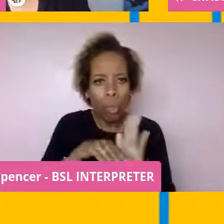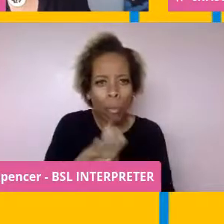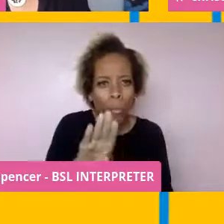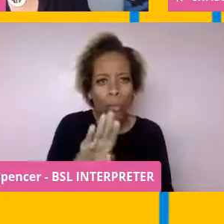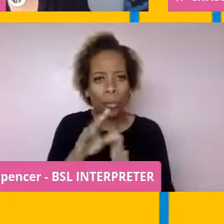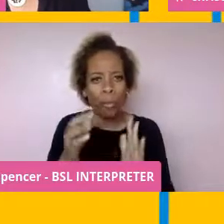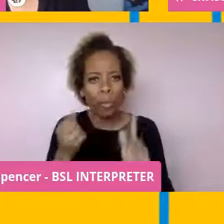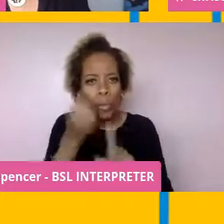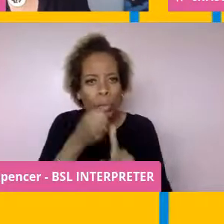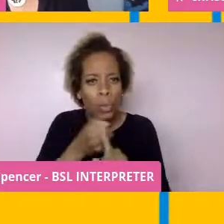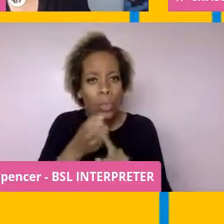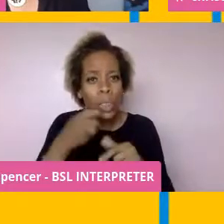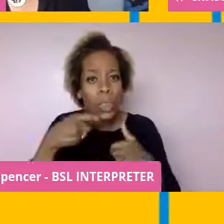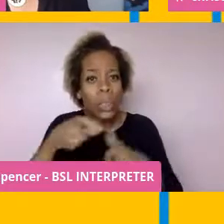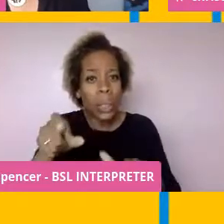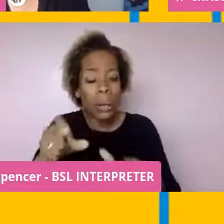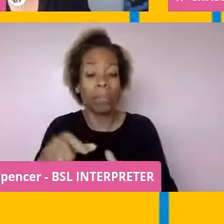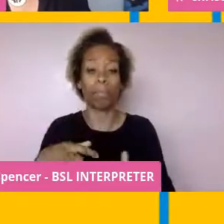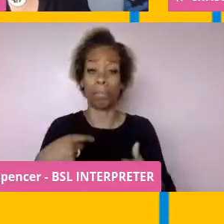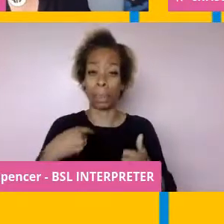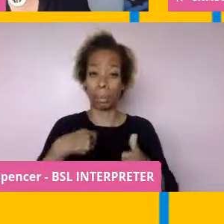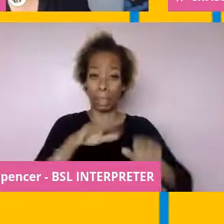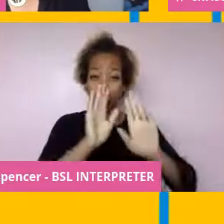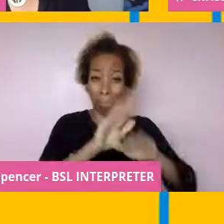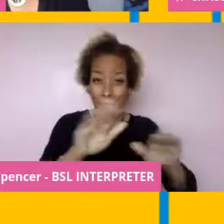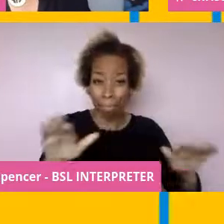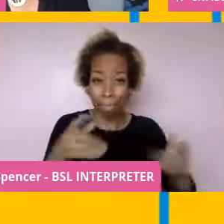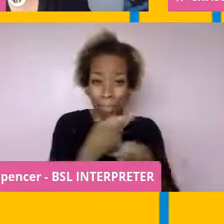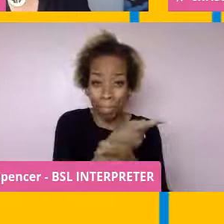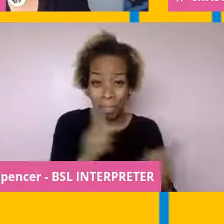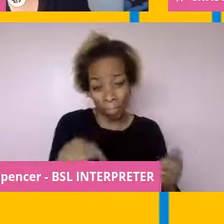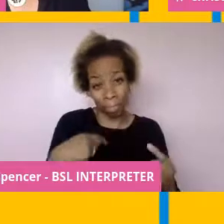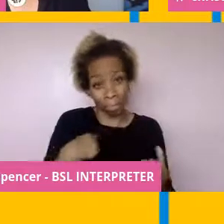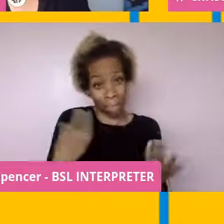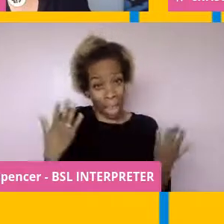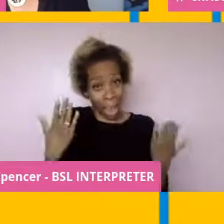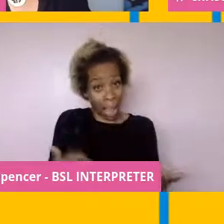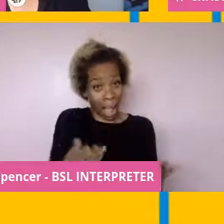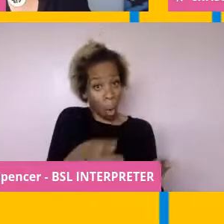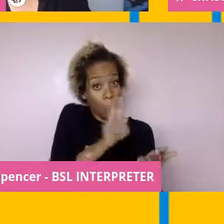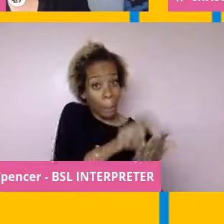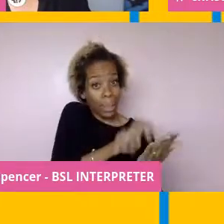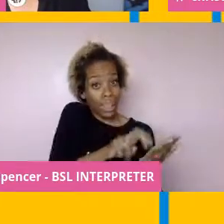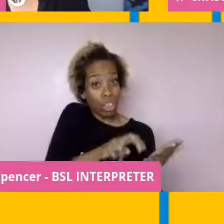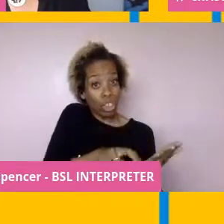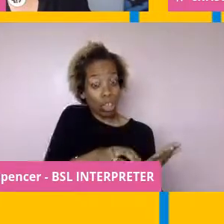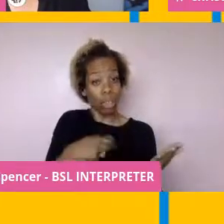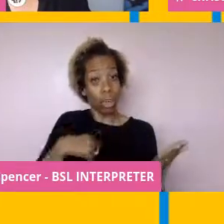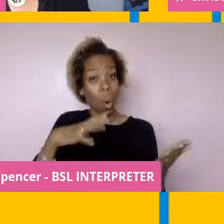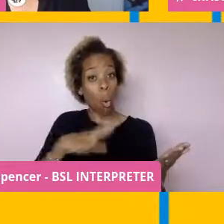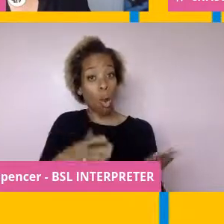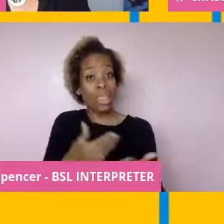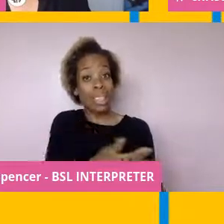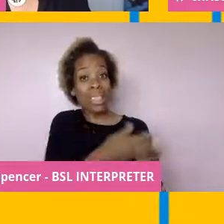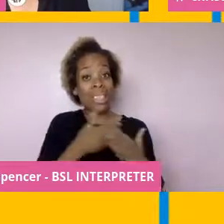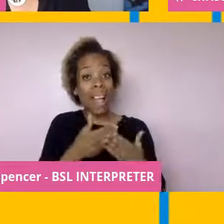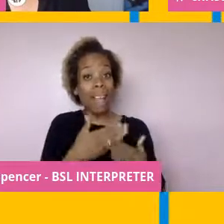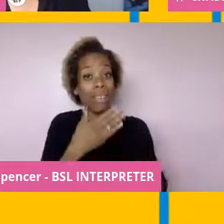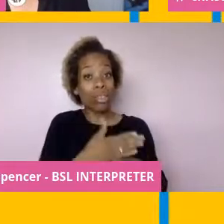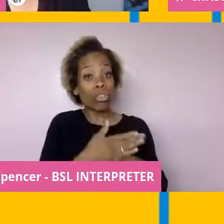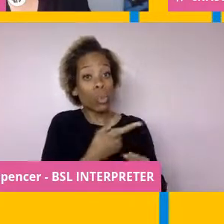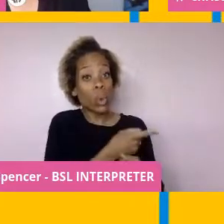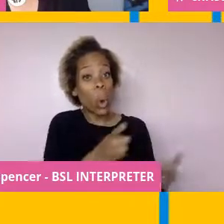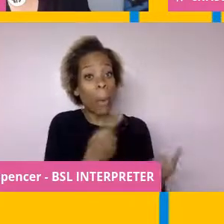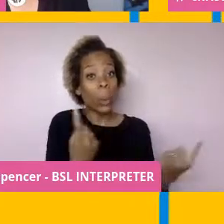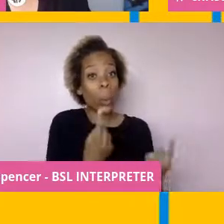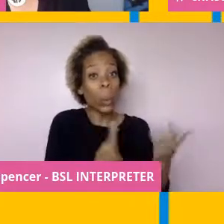a petition to save the jobs that are currently at risk. So I'm sending that